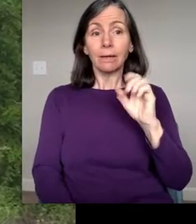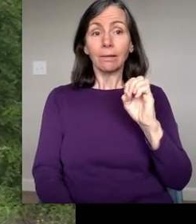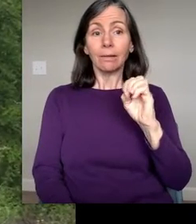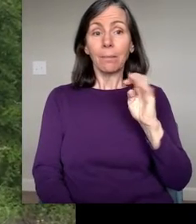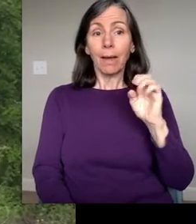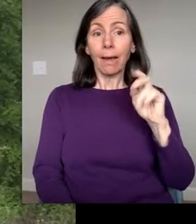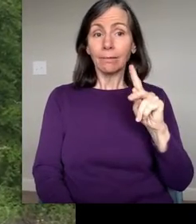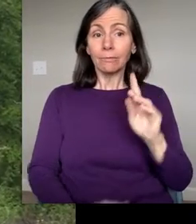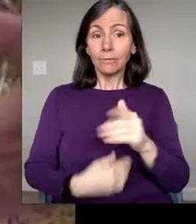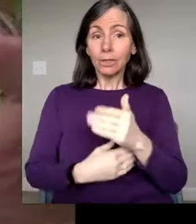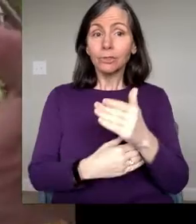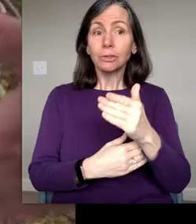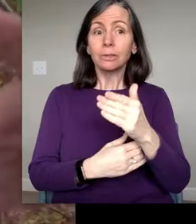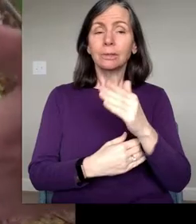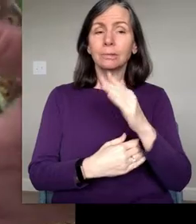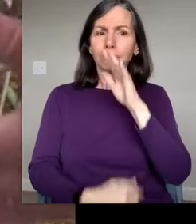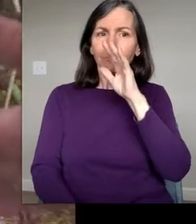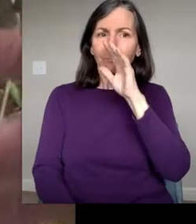Bell.